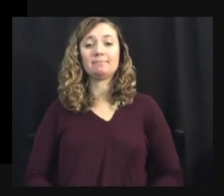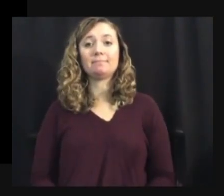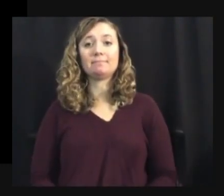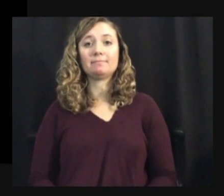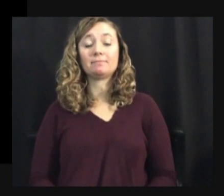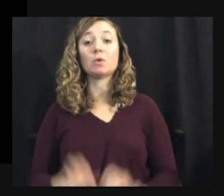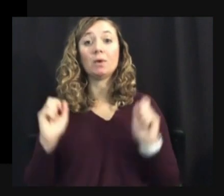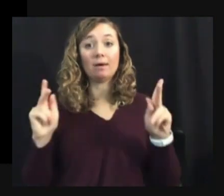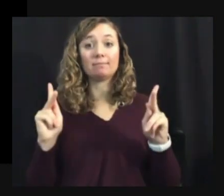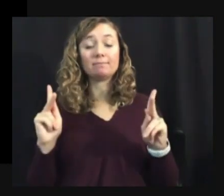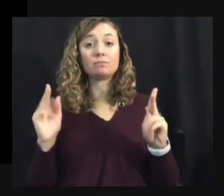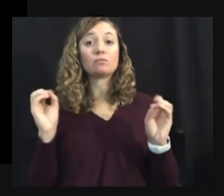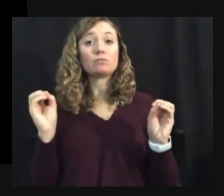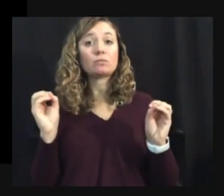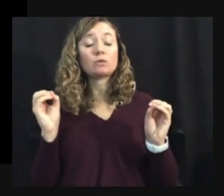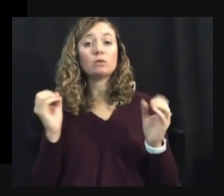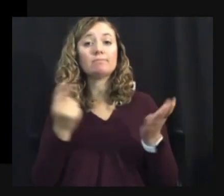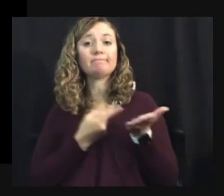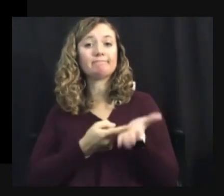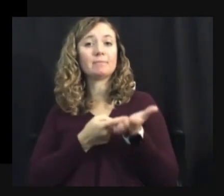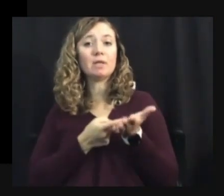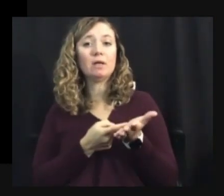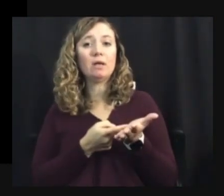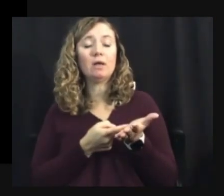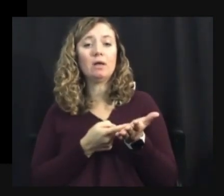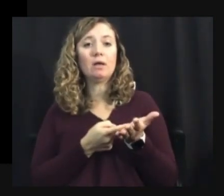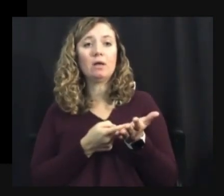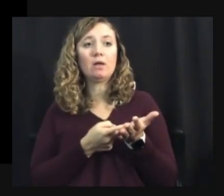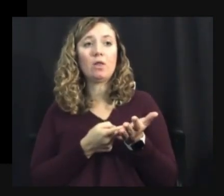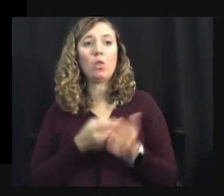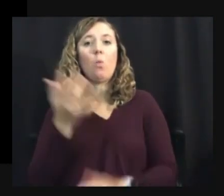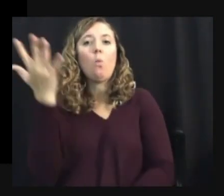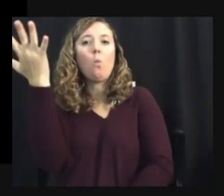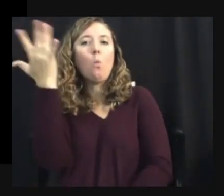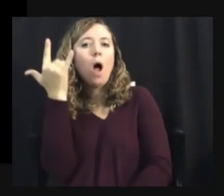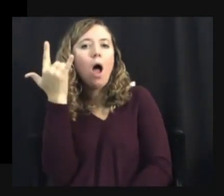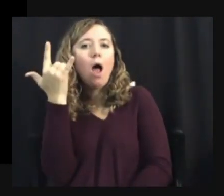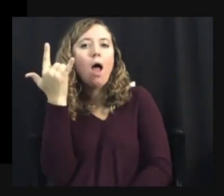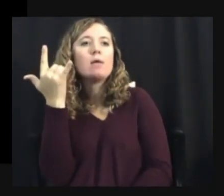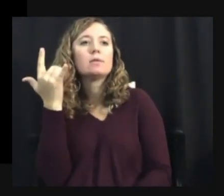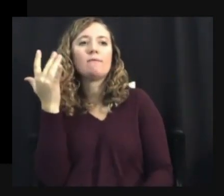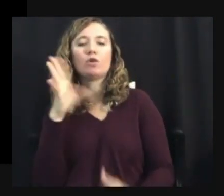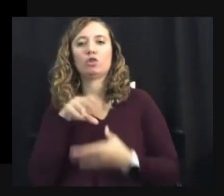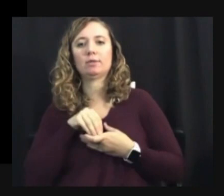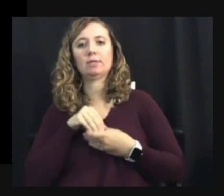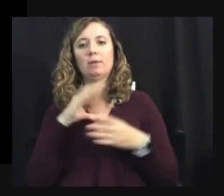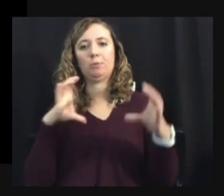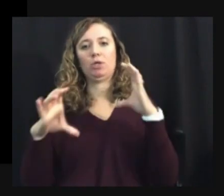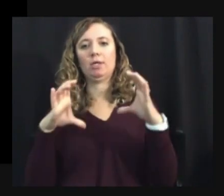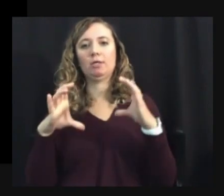Okay, so let's talk about the whys of autistic communication.